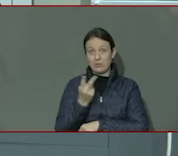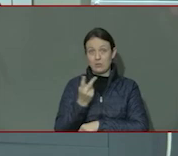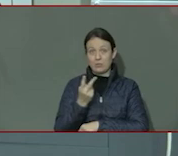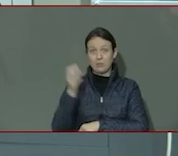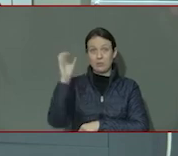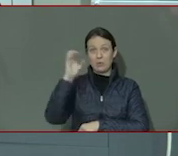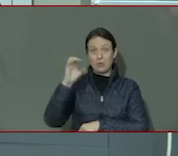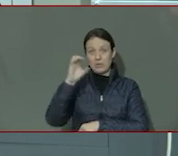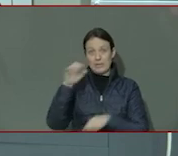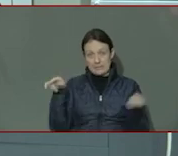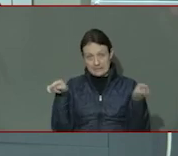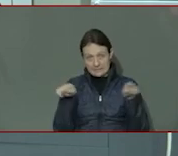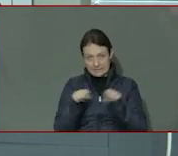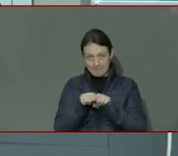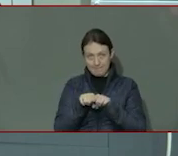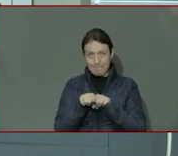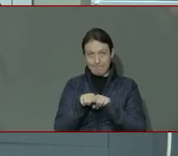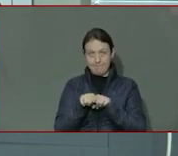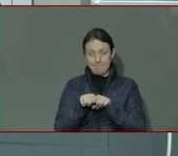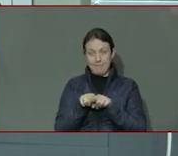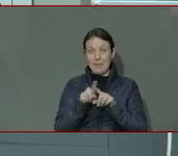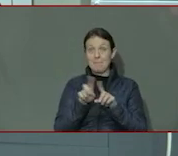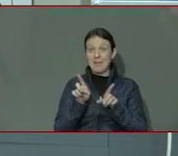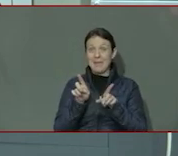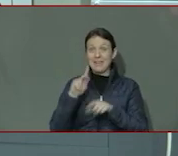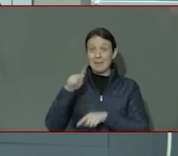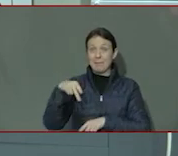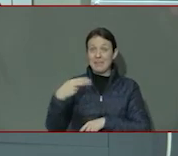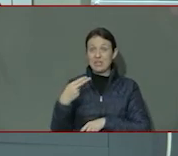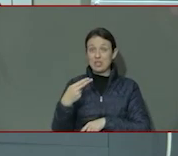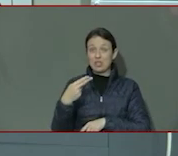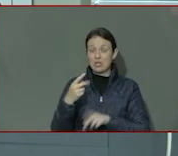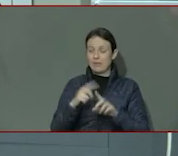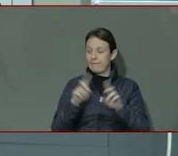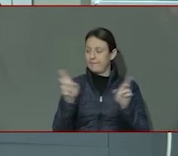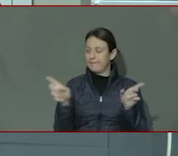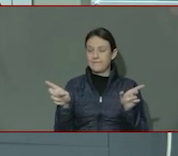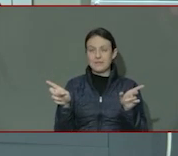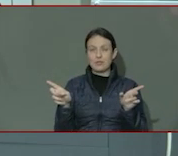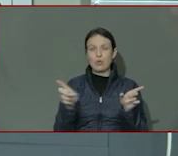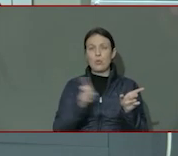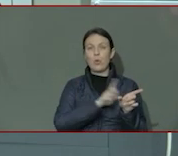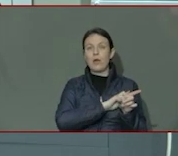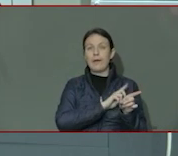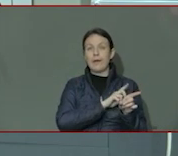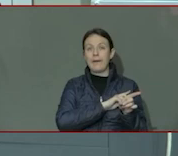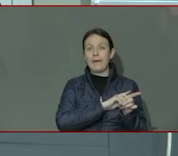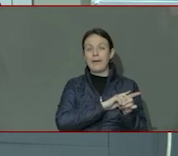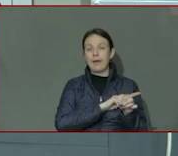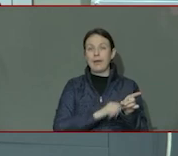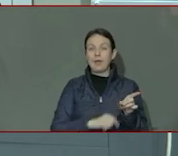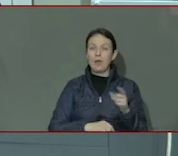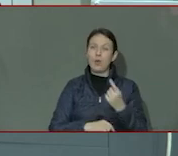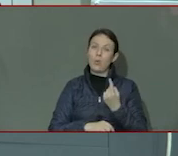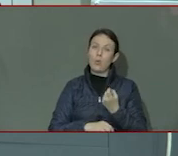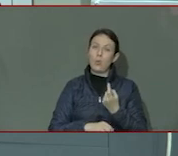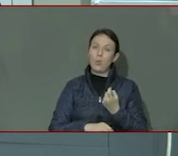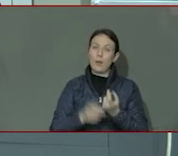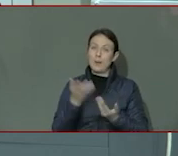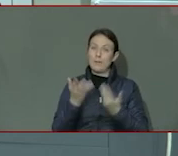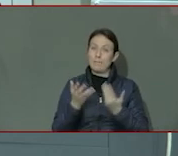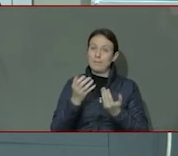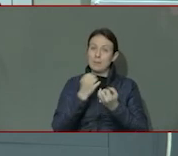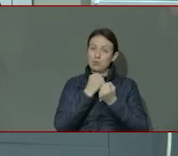concentration. Yet, the pH is not the same. Why? Because one of them is probably a